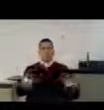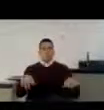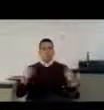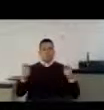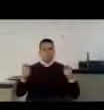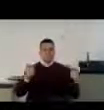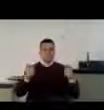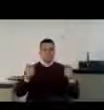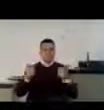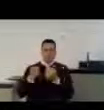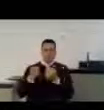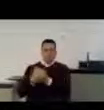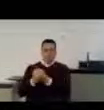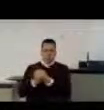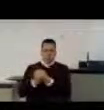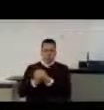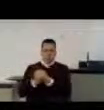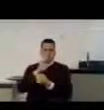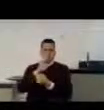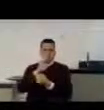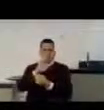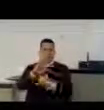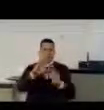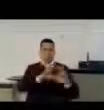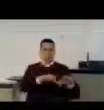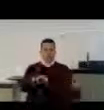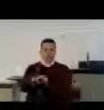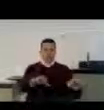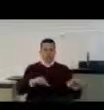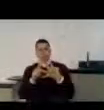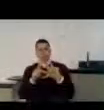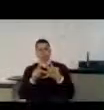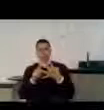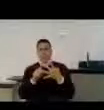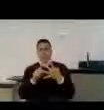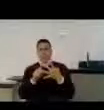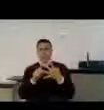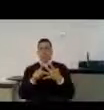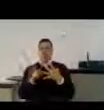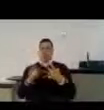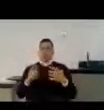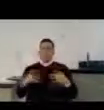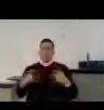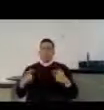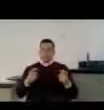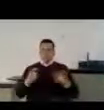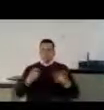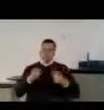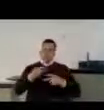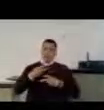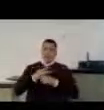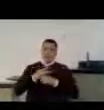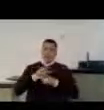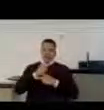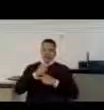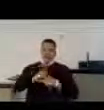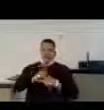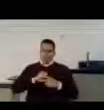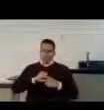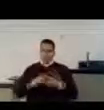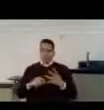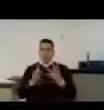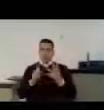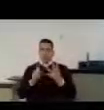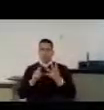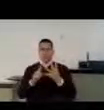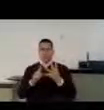for your child. Second, to take charge caring for yourself. Third, to take